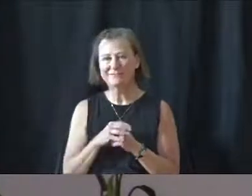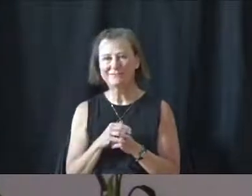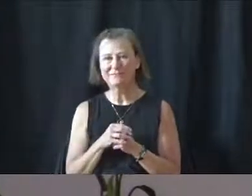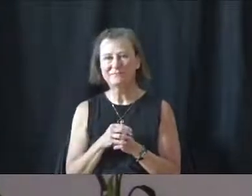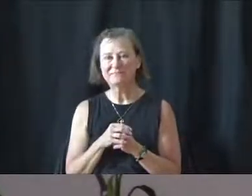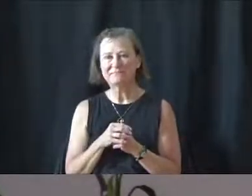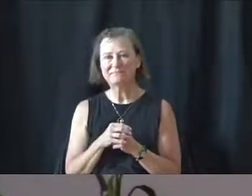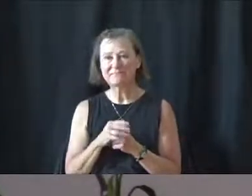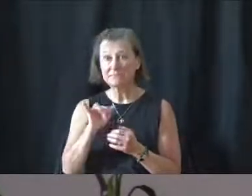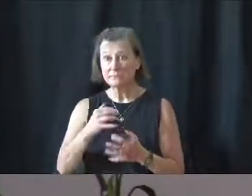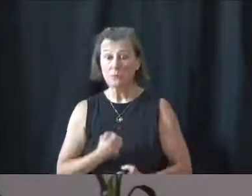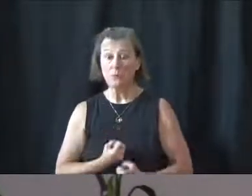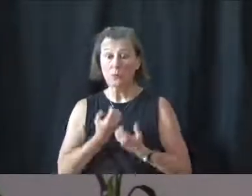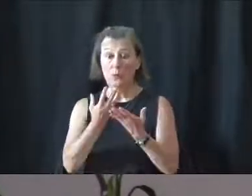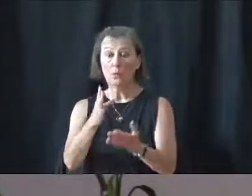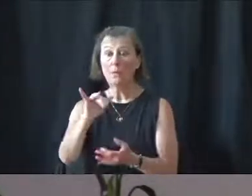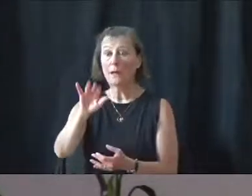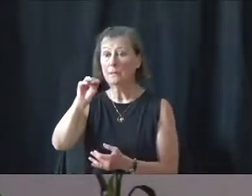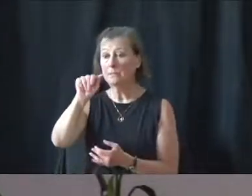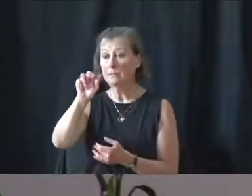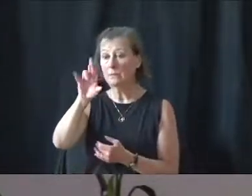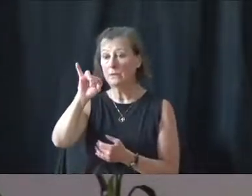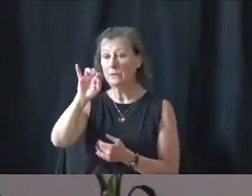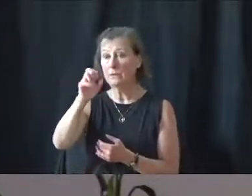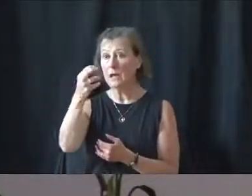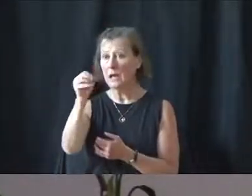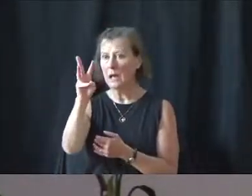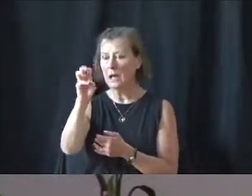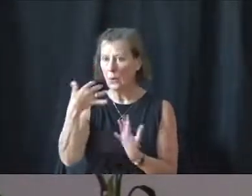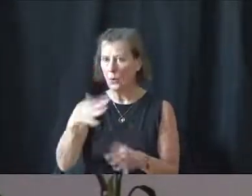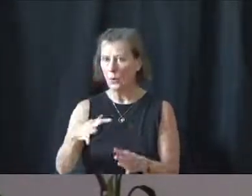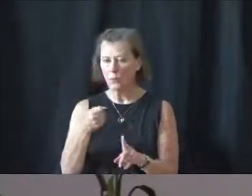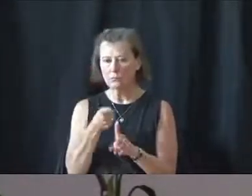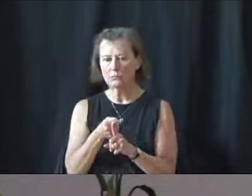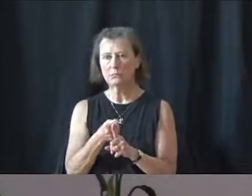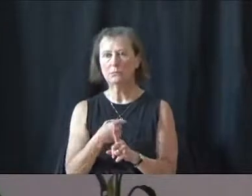This poem by Marie Howe really brought me up short.